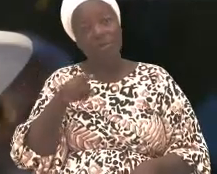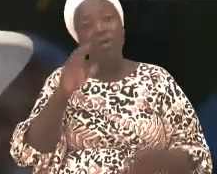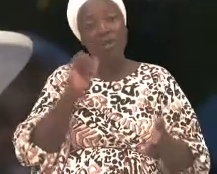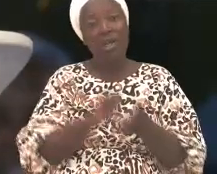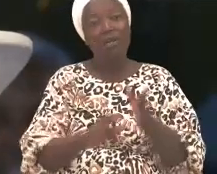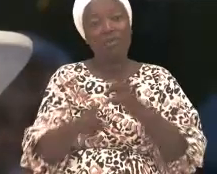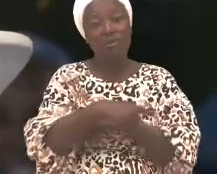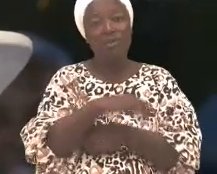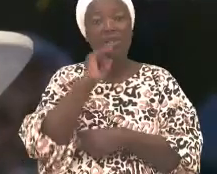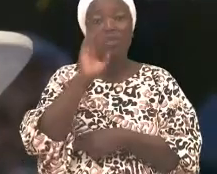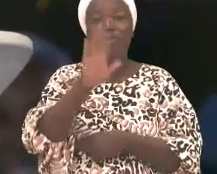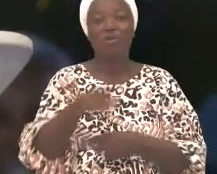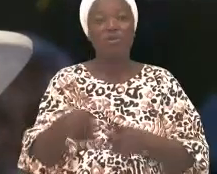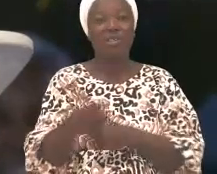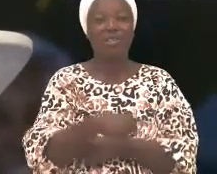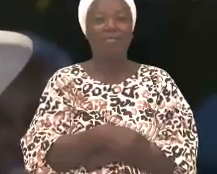day.